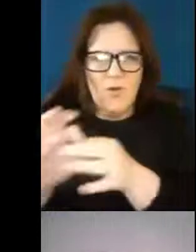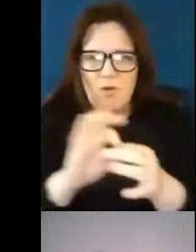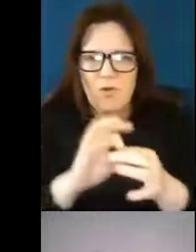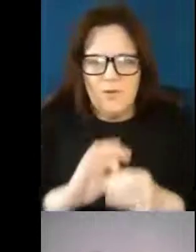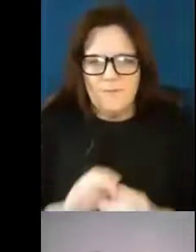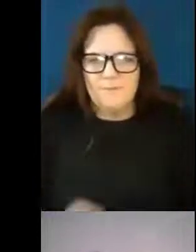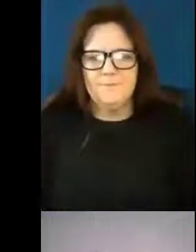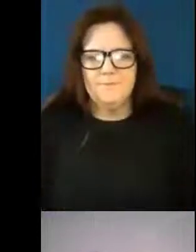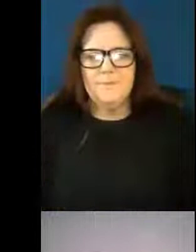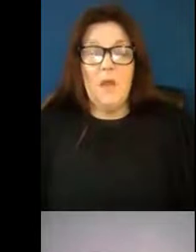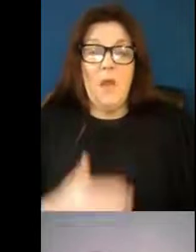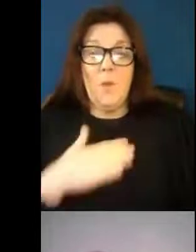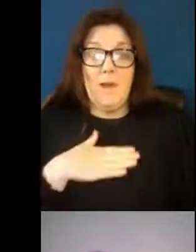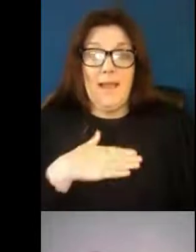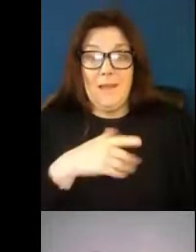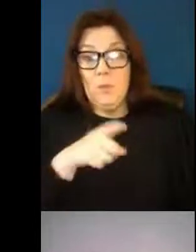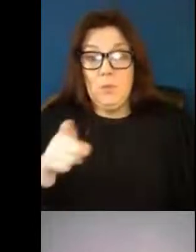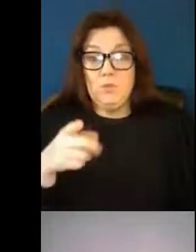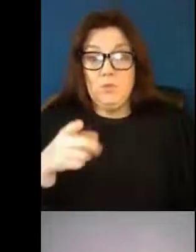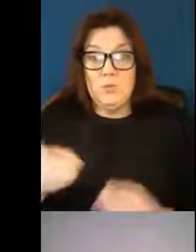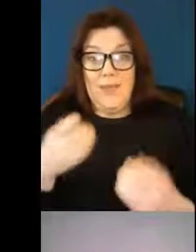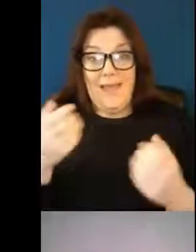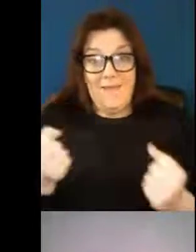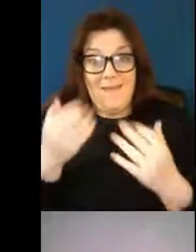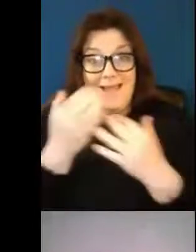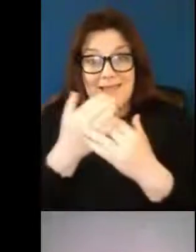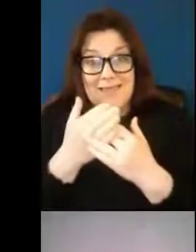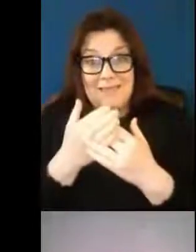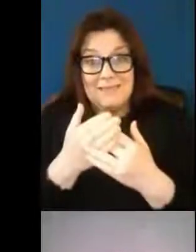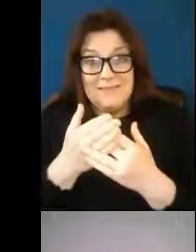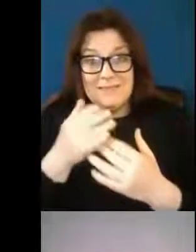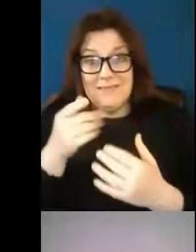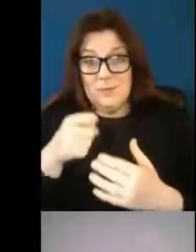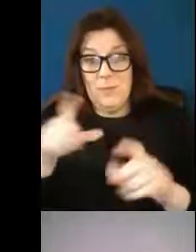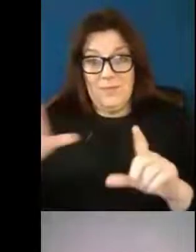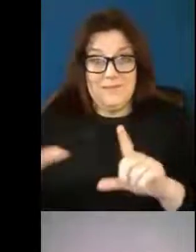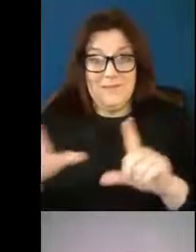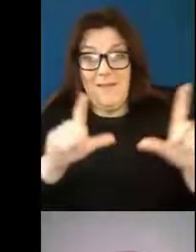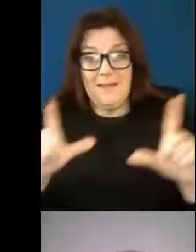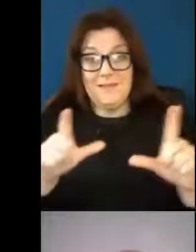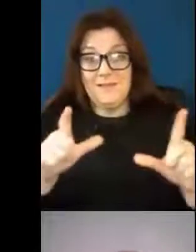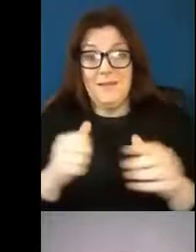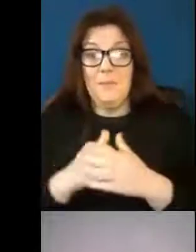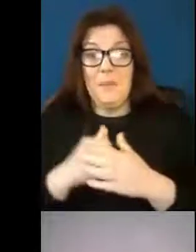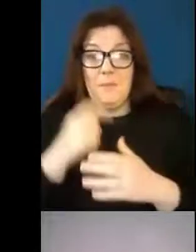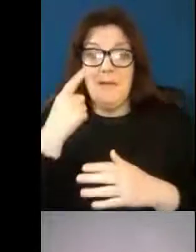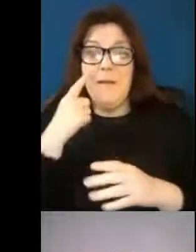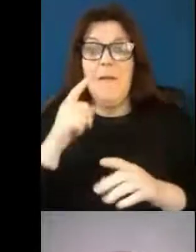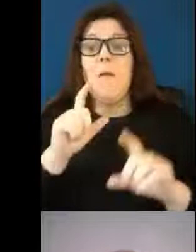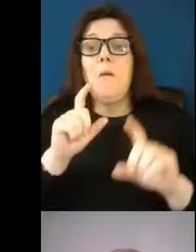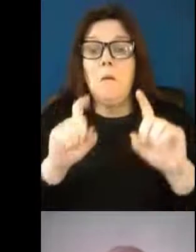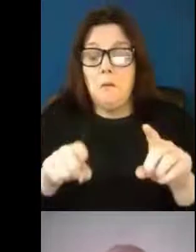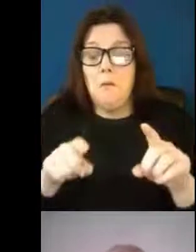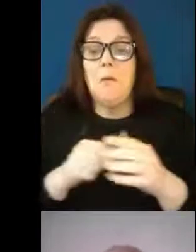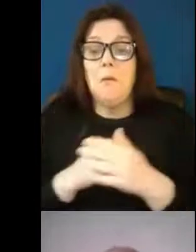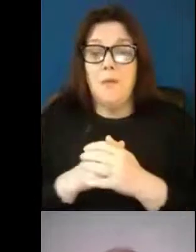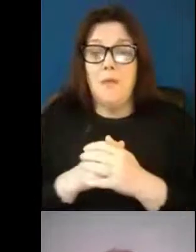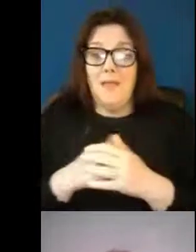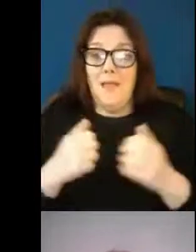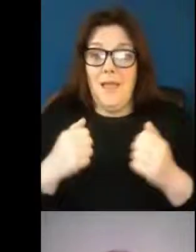perhaps when you have access to these slides, is to pop on to